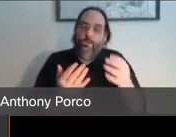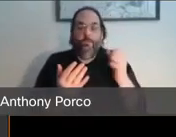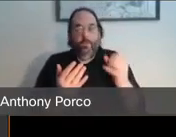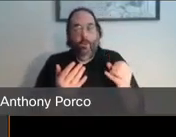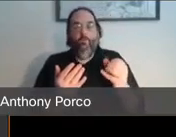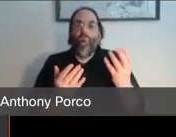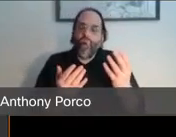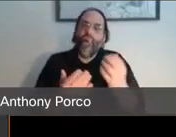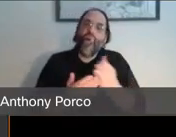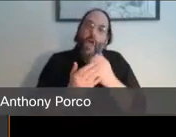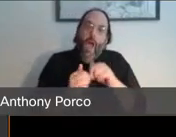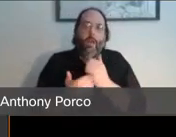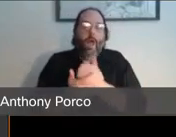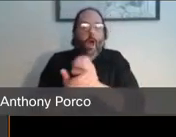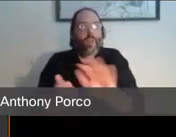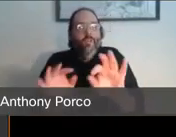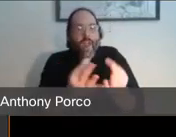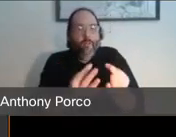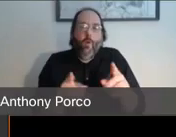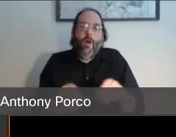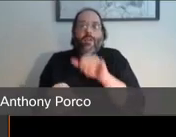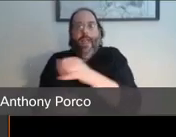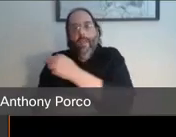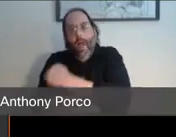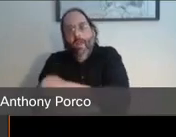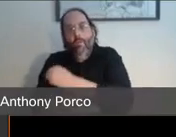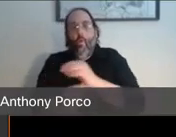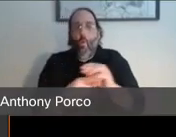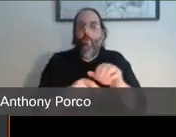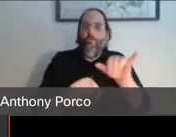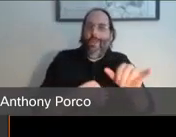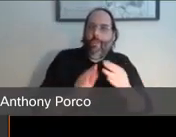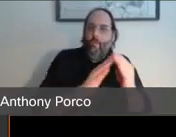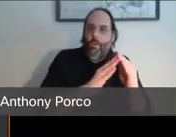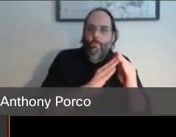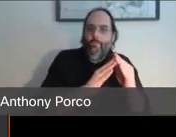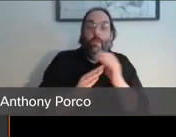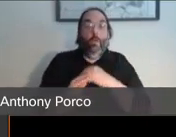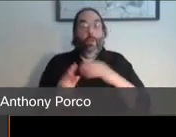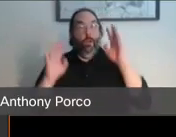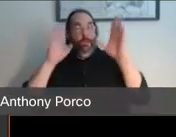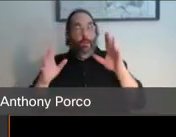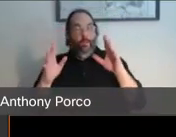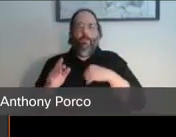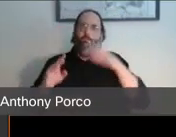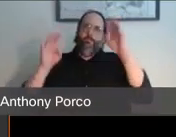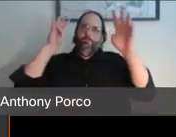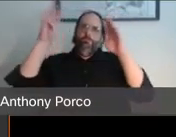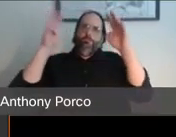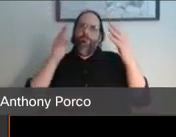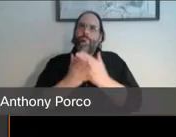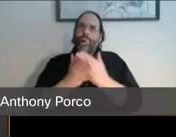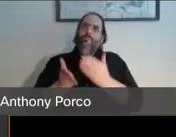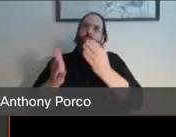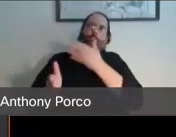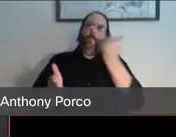ones while in the hospital, in the community. We are innovators. We create new and innovative ways of providing the